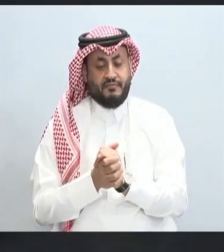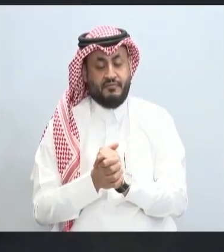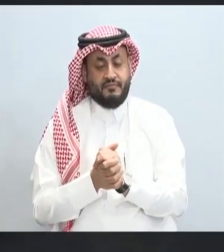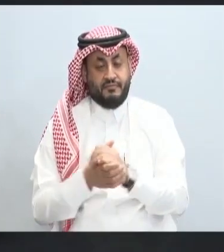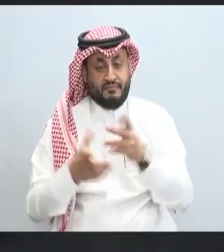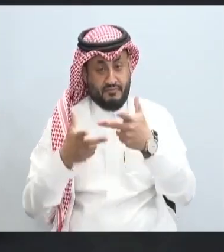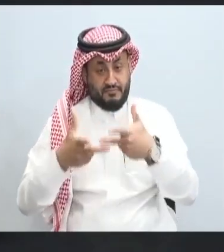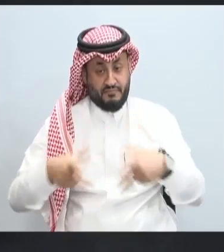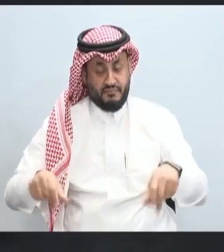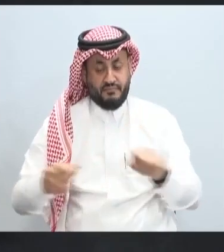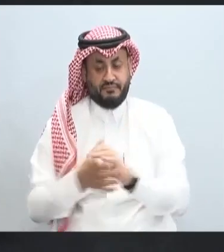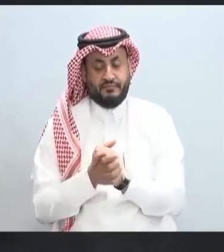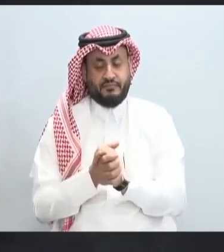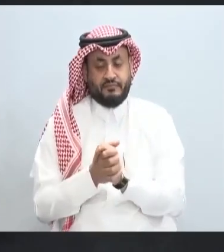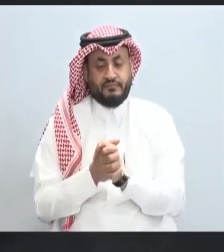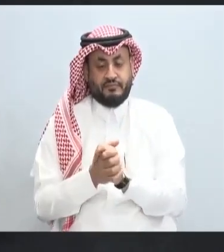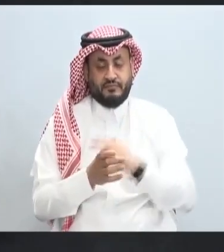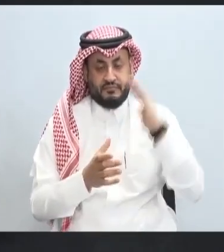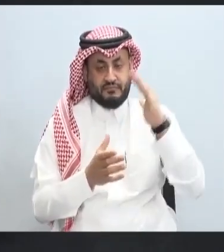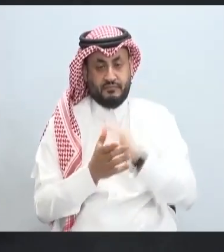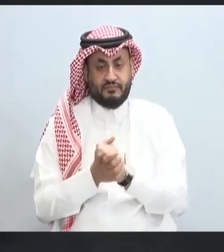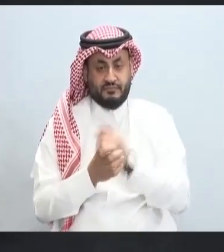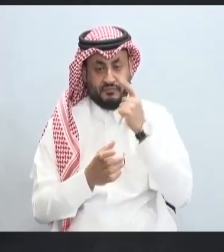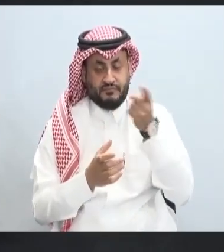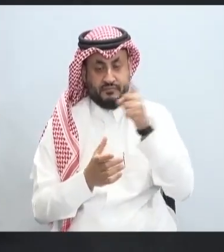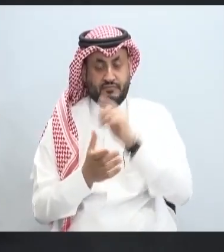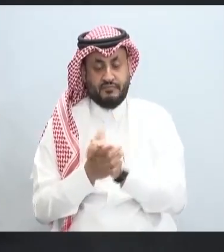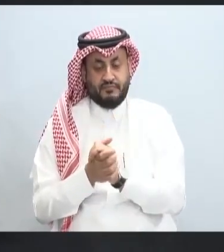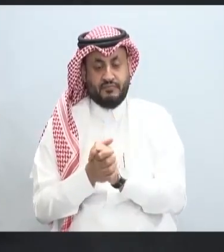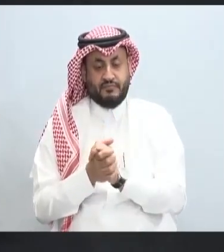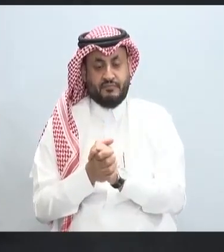So now we have reached the end of our lesson. Thank you for watching, and I'll see you next time.